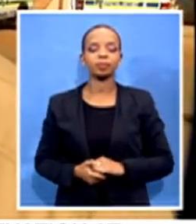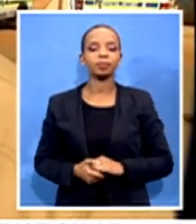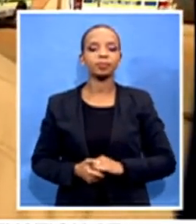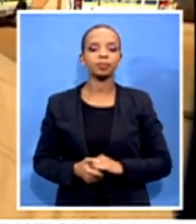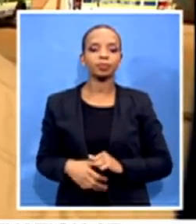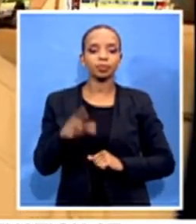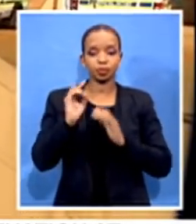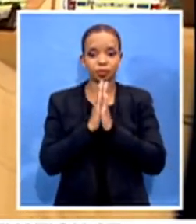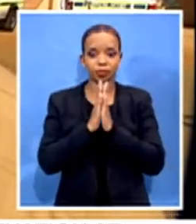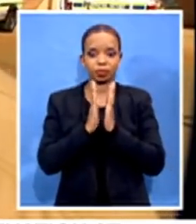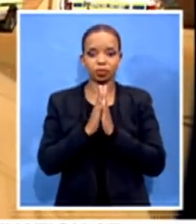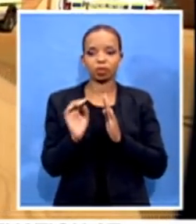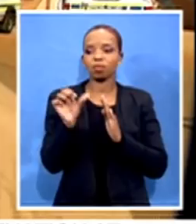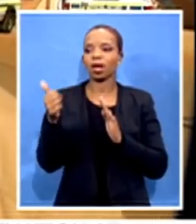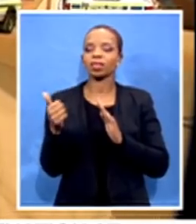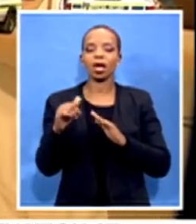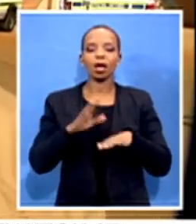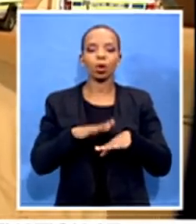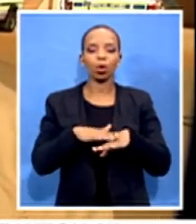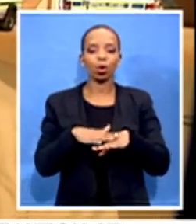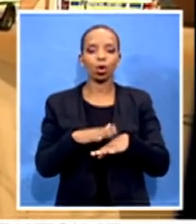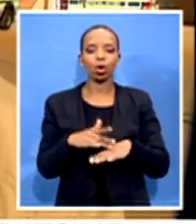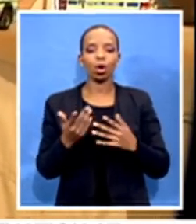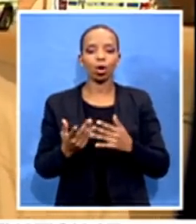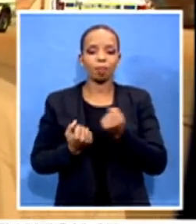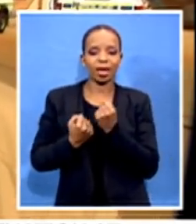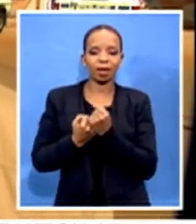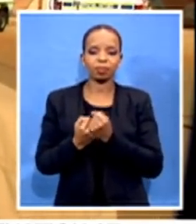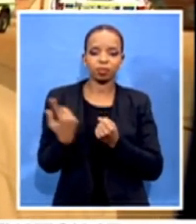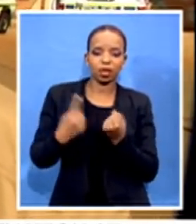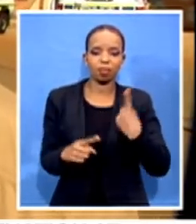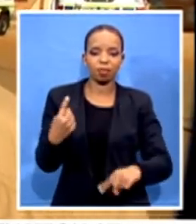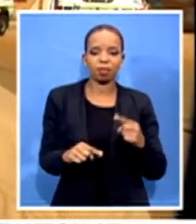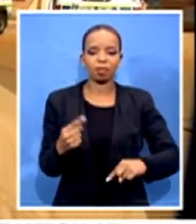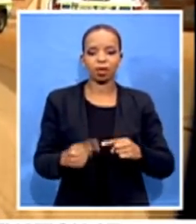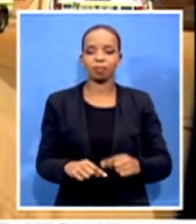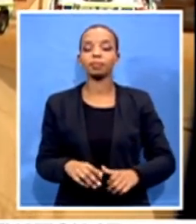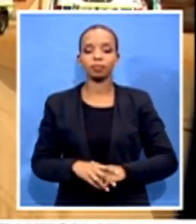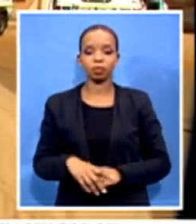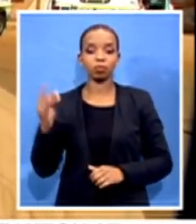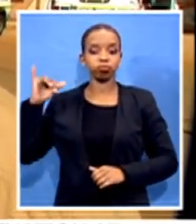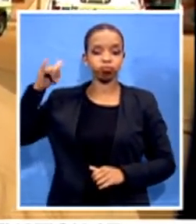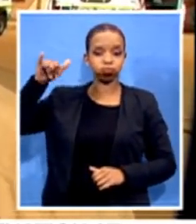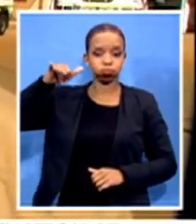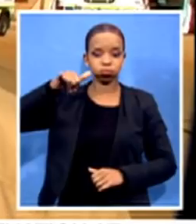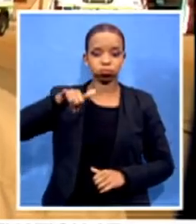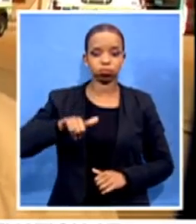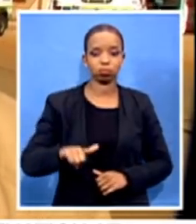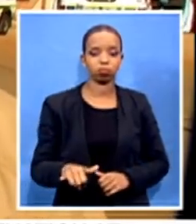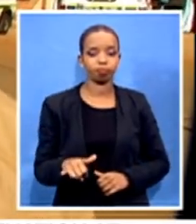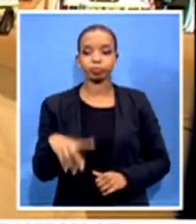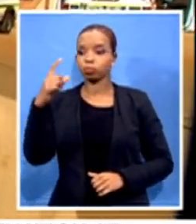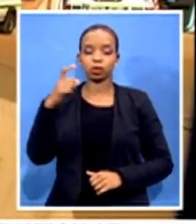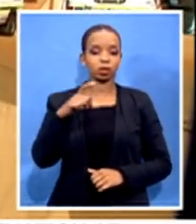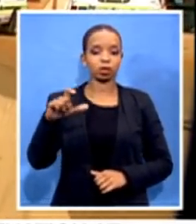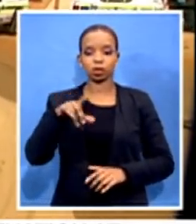asked for other people to join them. What do you call it? The backup. Yeah. They called backup, and then the helicopter also came to check